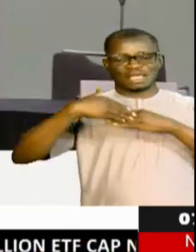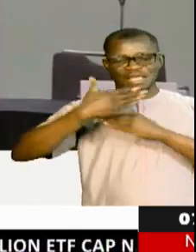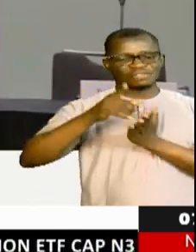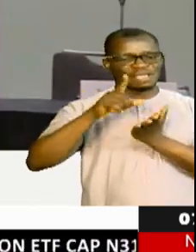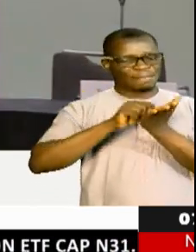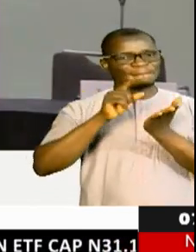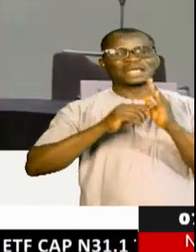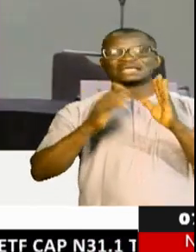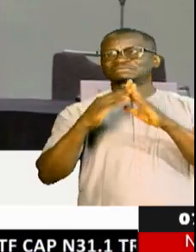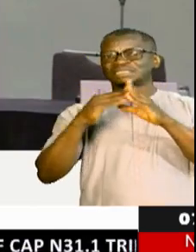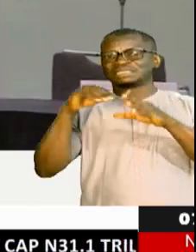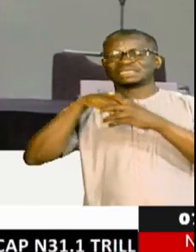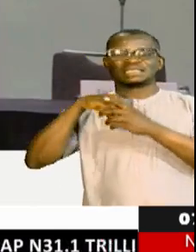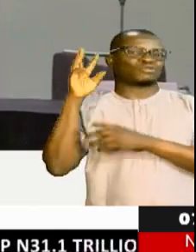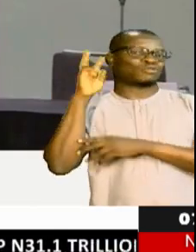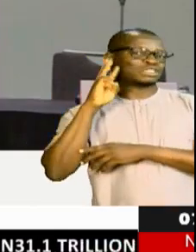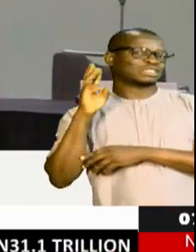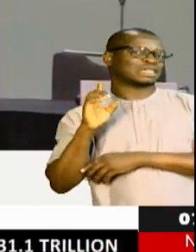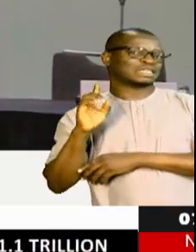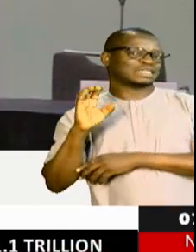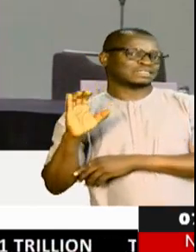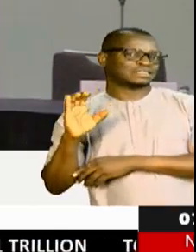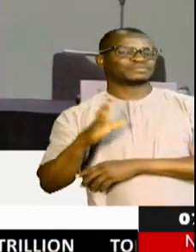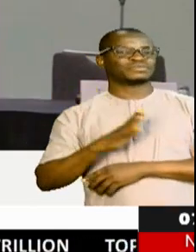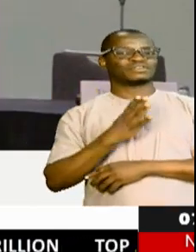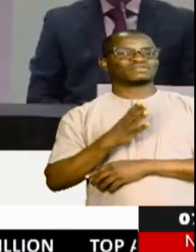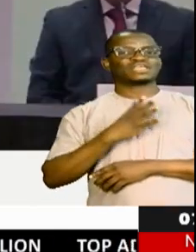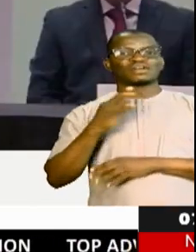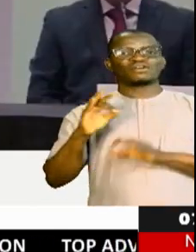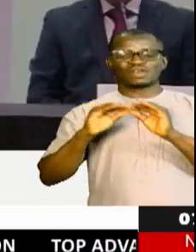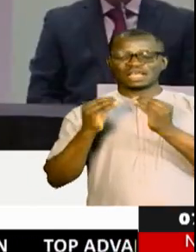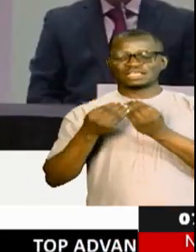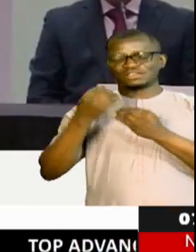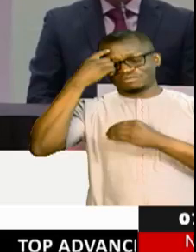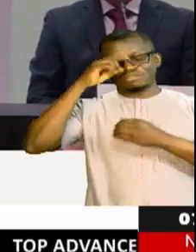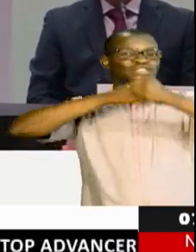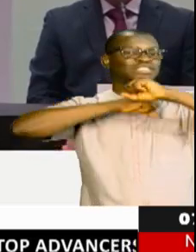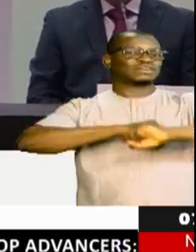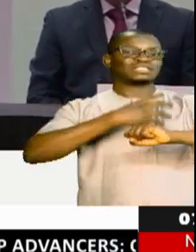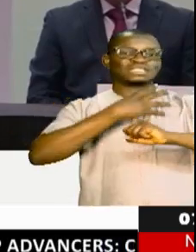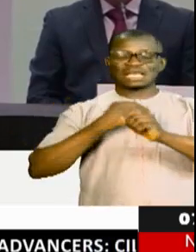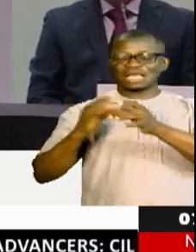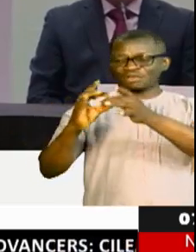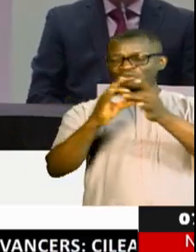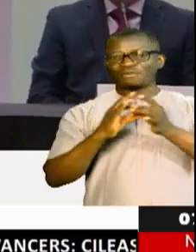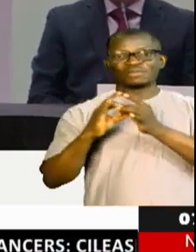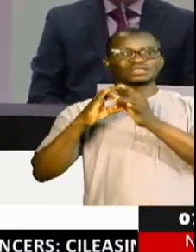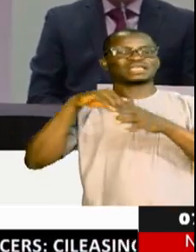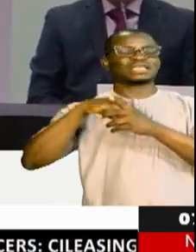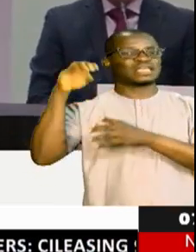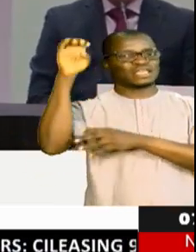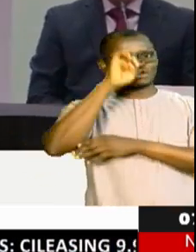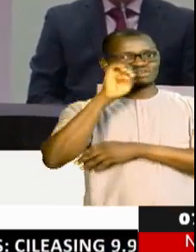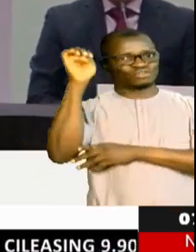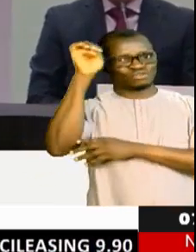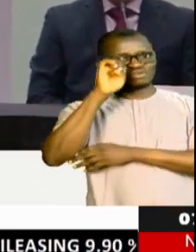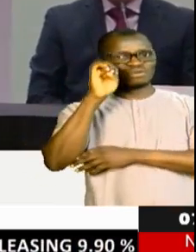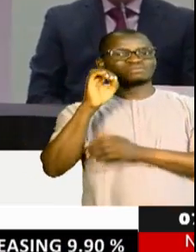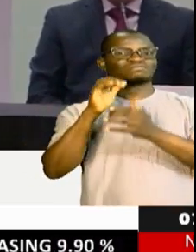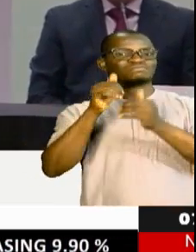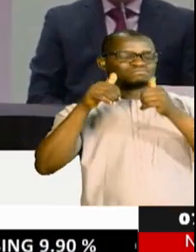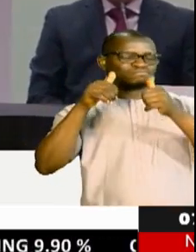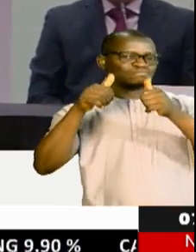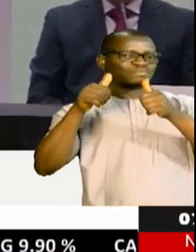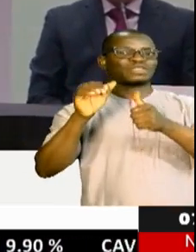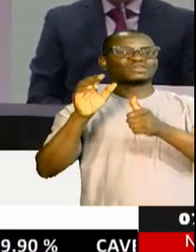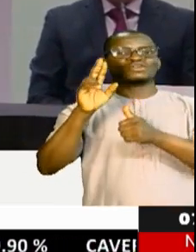briefing in Washington, D.C., officials from the Organization for Security and Cooperation in Europe praised the